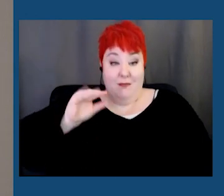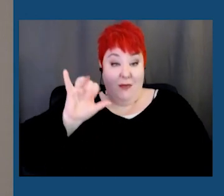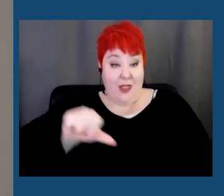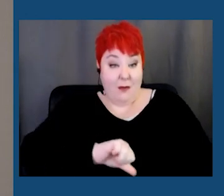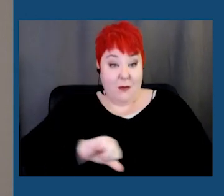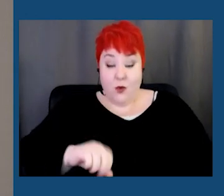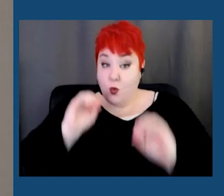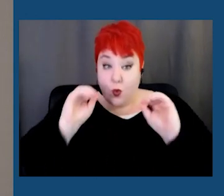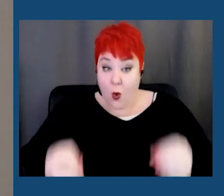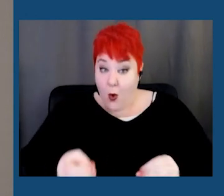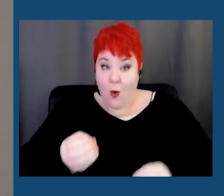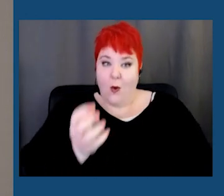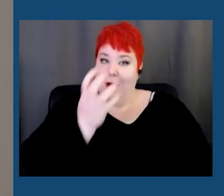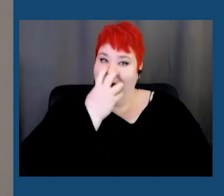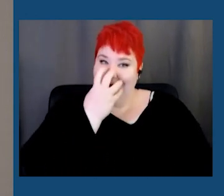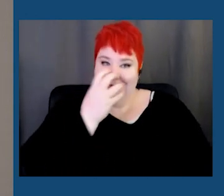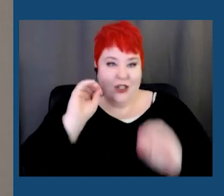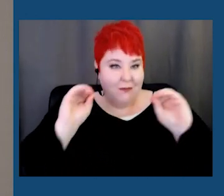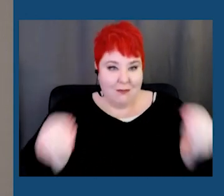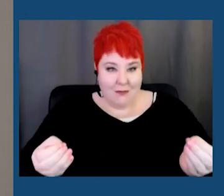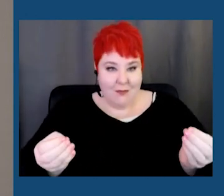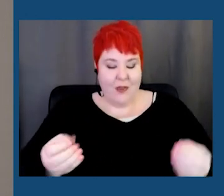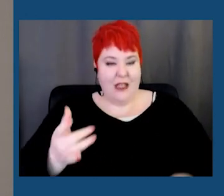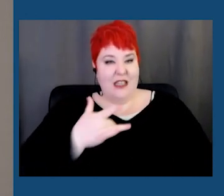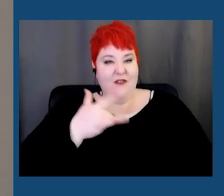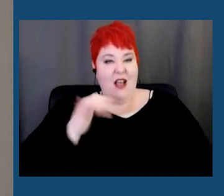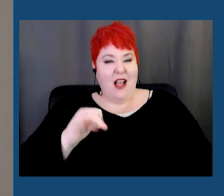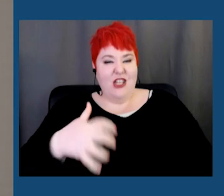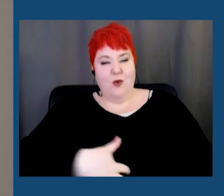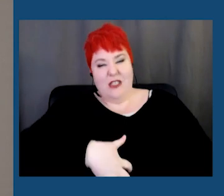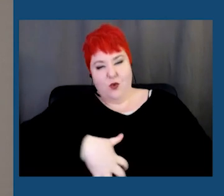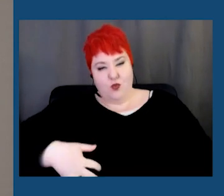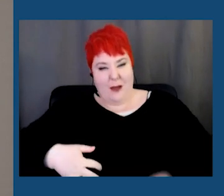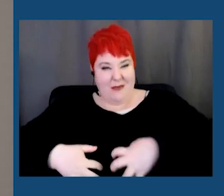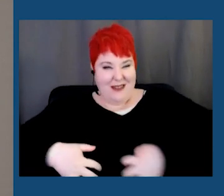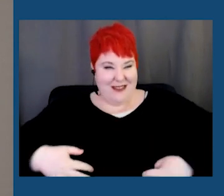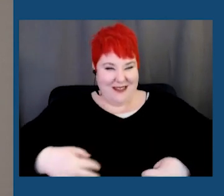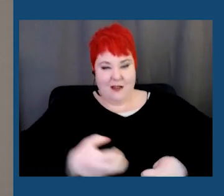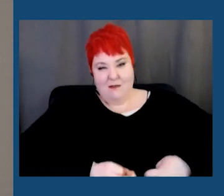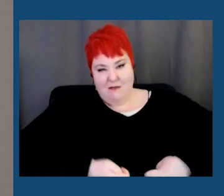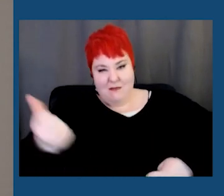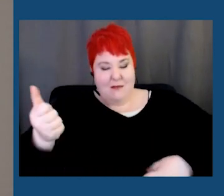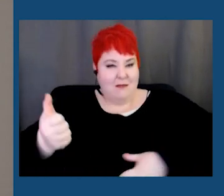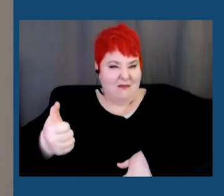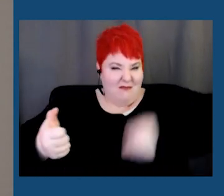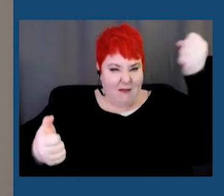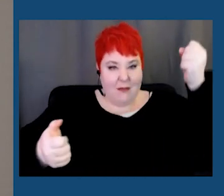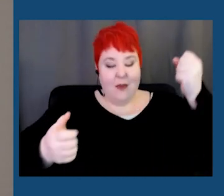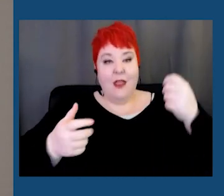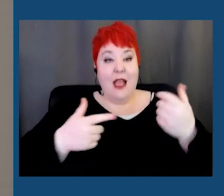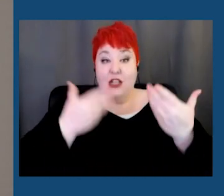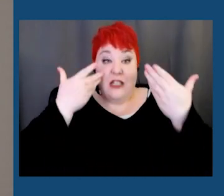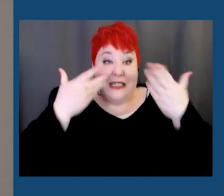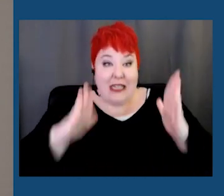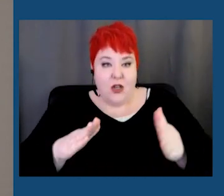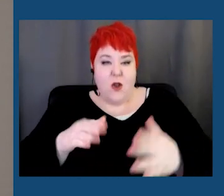anesthesia, she said she felt like they were ripping pieces of her with metal clamps, and that she didn't know something could hurt so